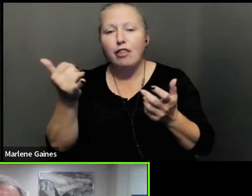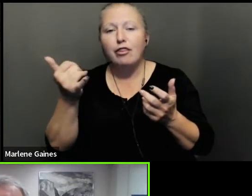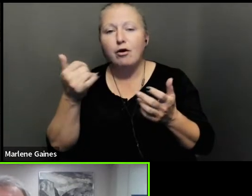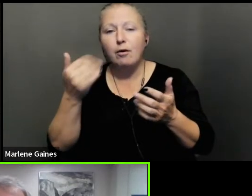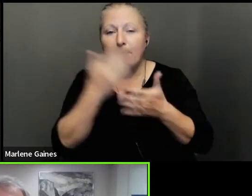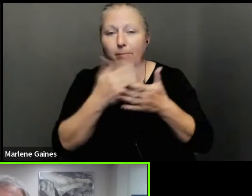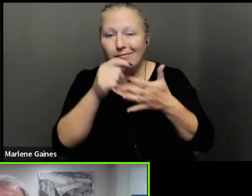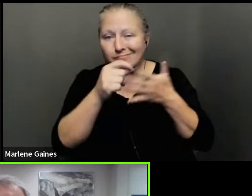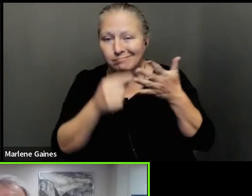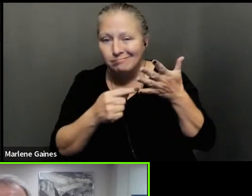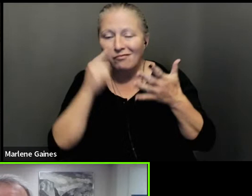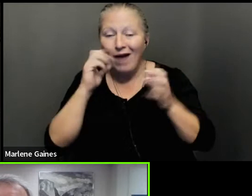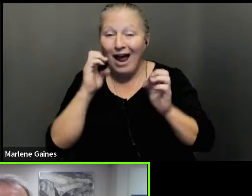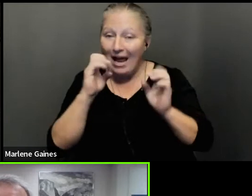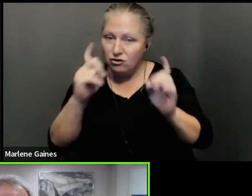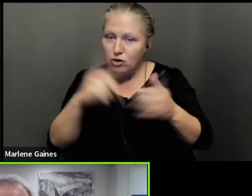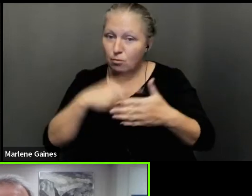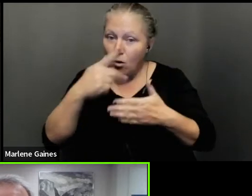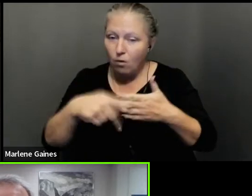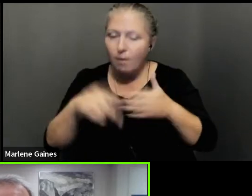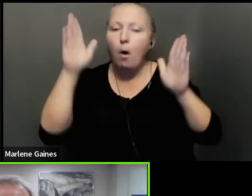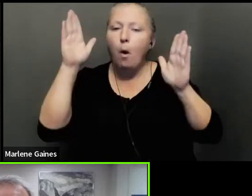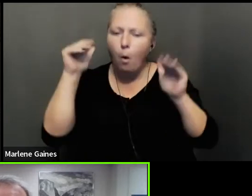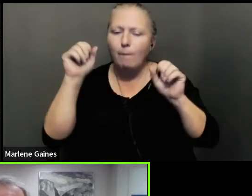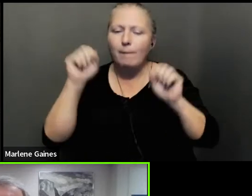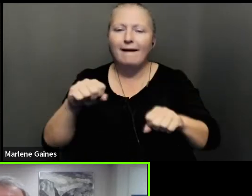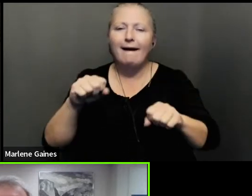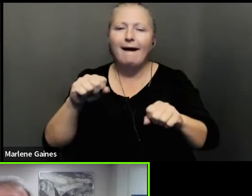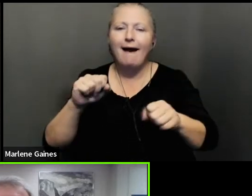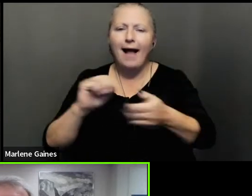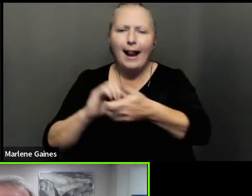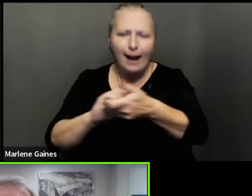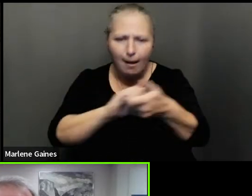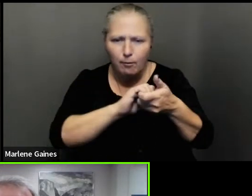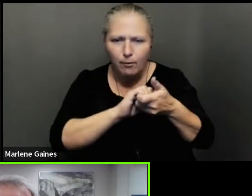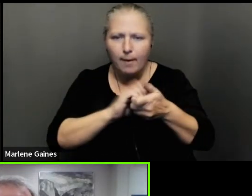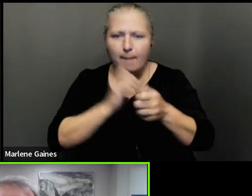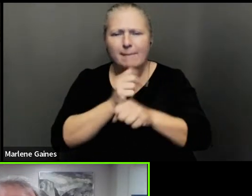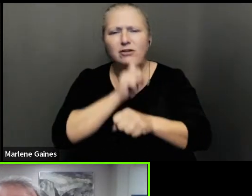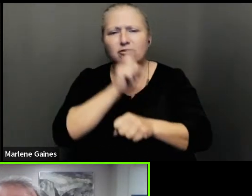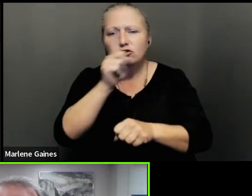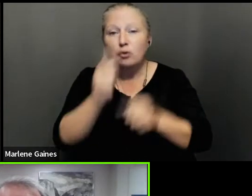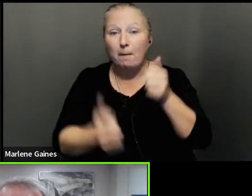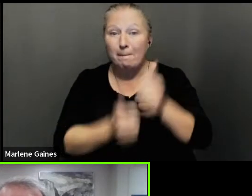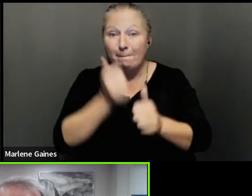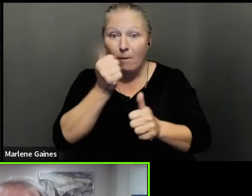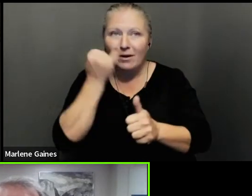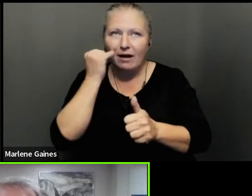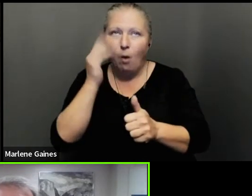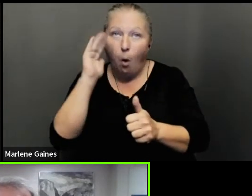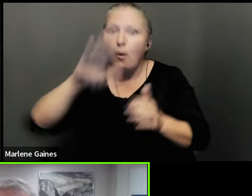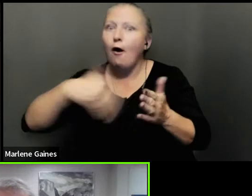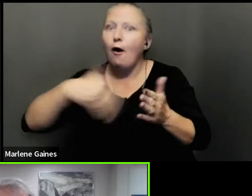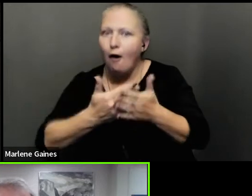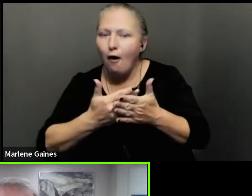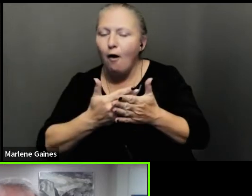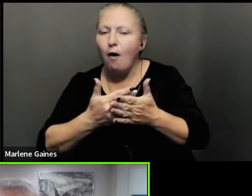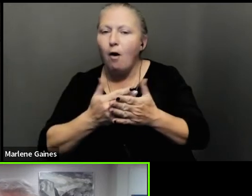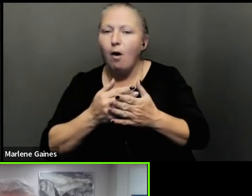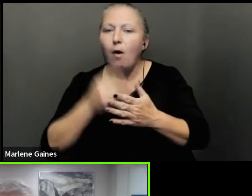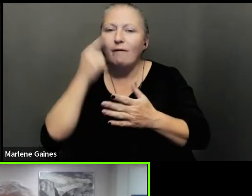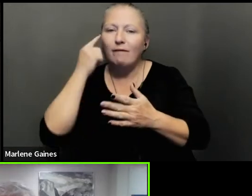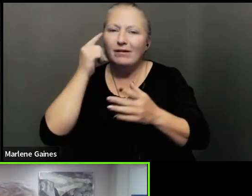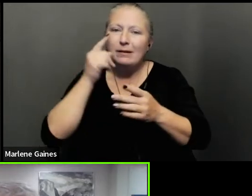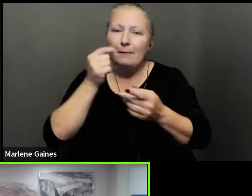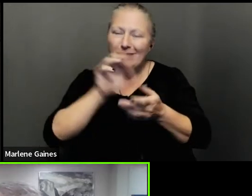components of the educational program, we hope that we can collaborate and make sure that most of that, if not all of that, heads toward the classroom